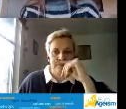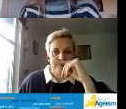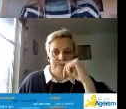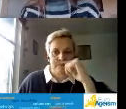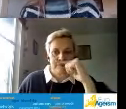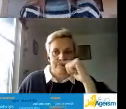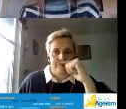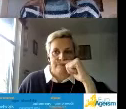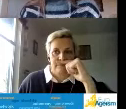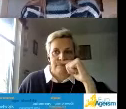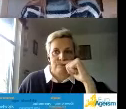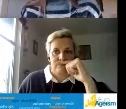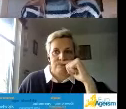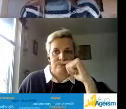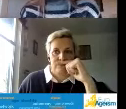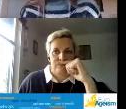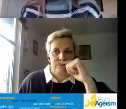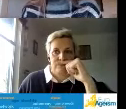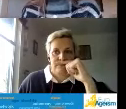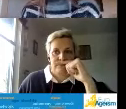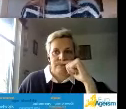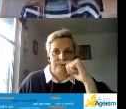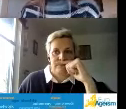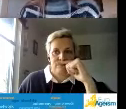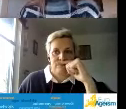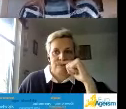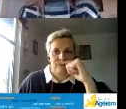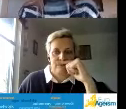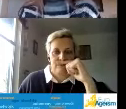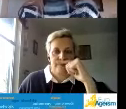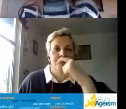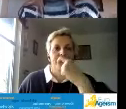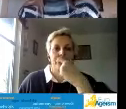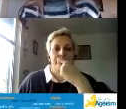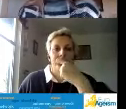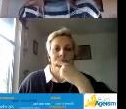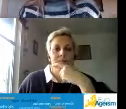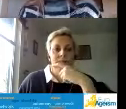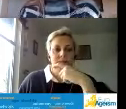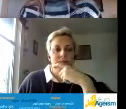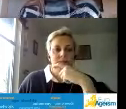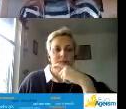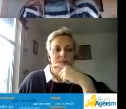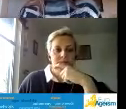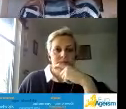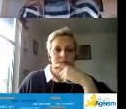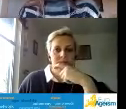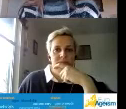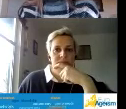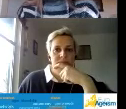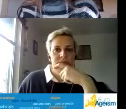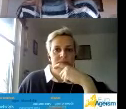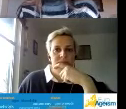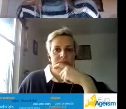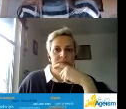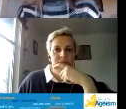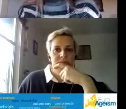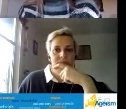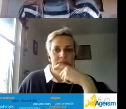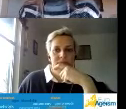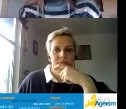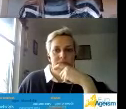older adults, maybe in sort of complex situations, using a case study to run through sort of roles